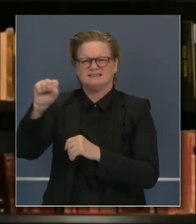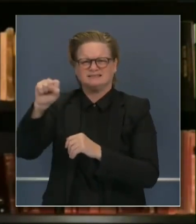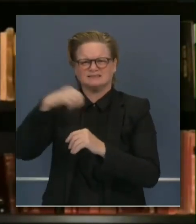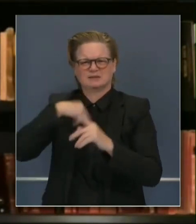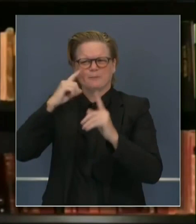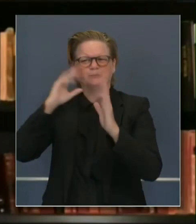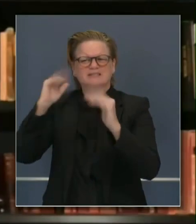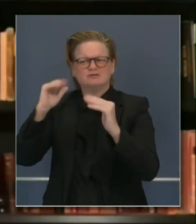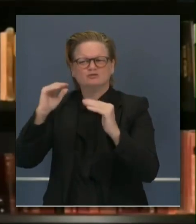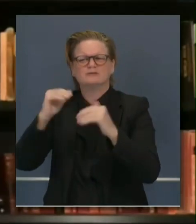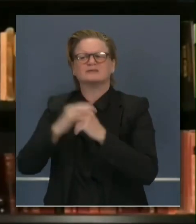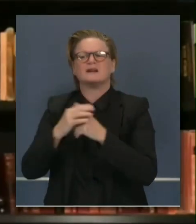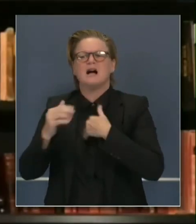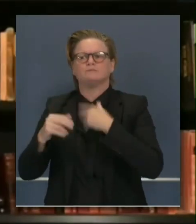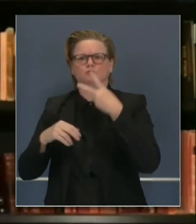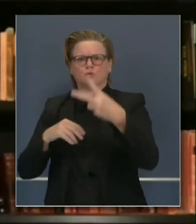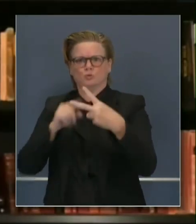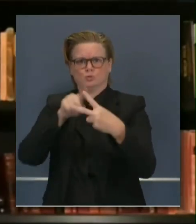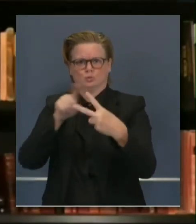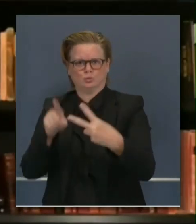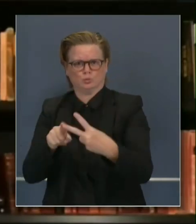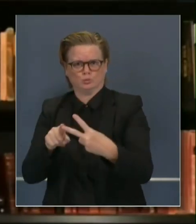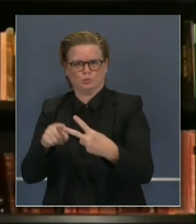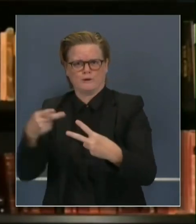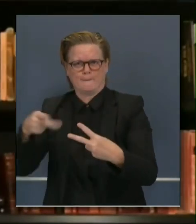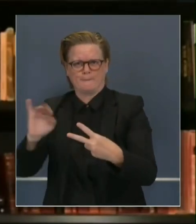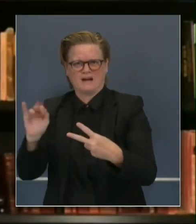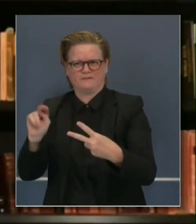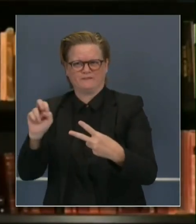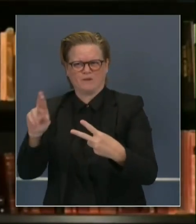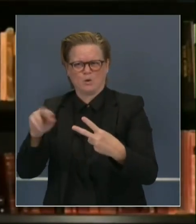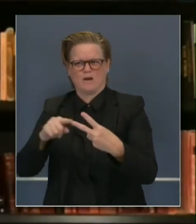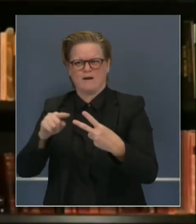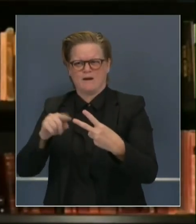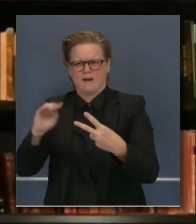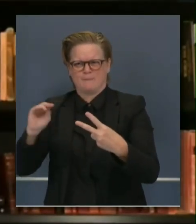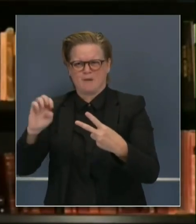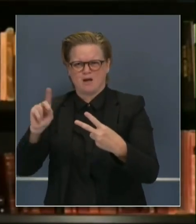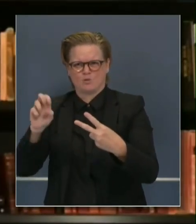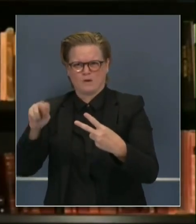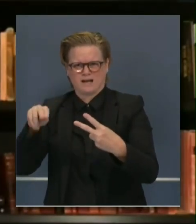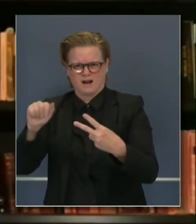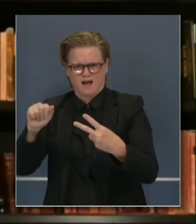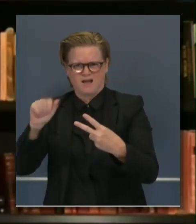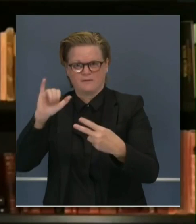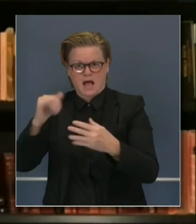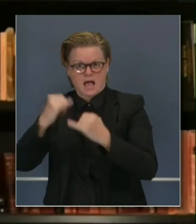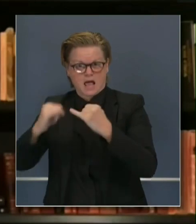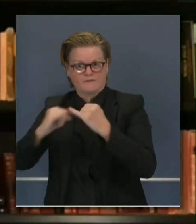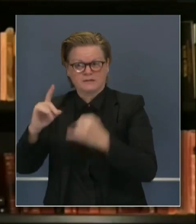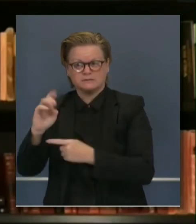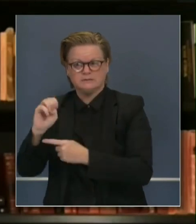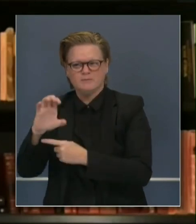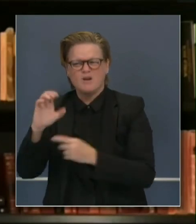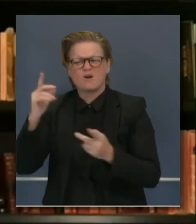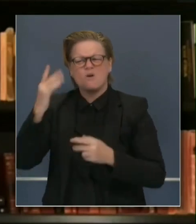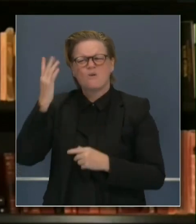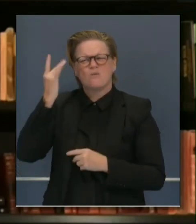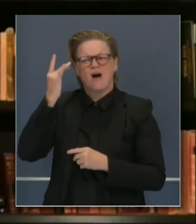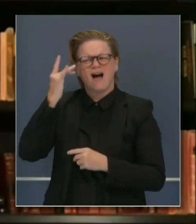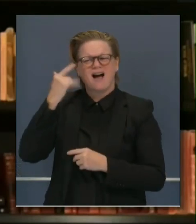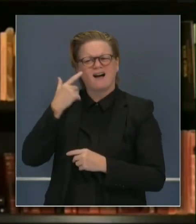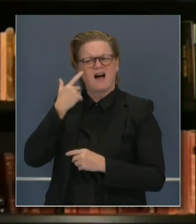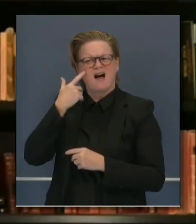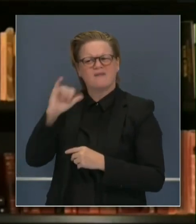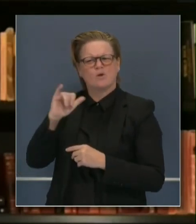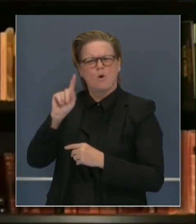COVID vaccines will be ready for distribution by the end of December. So then why is California only getting 327,000